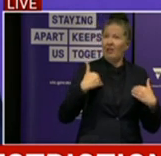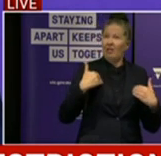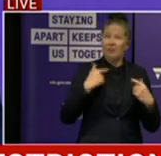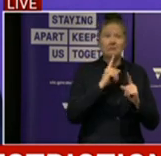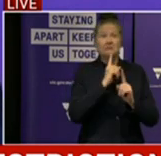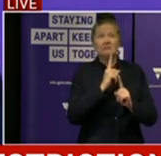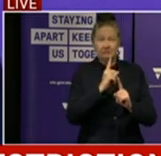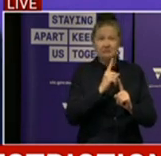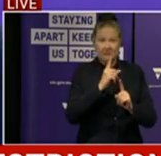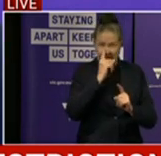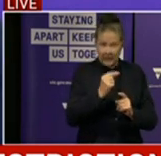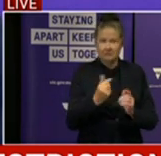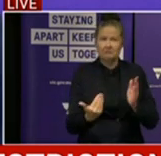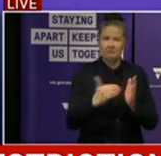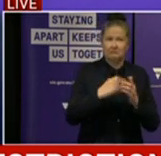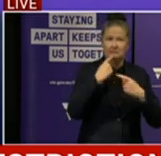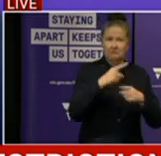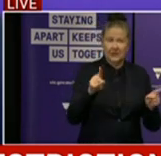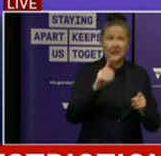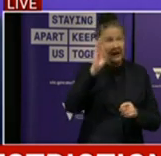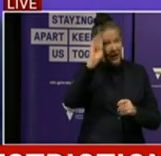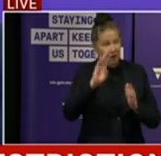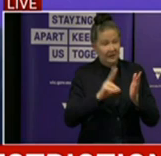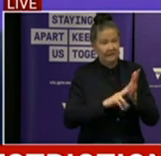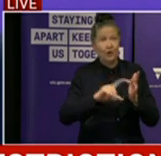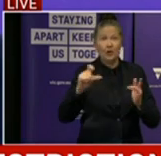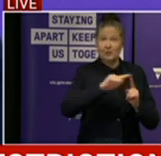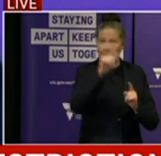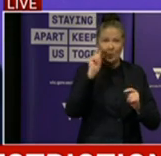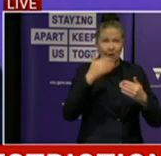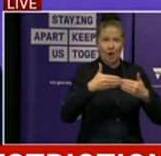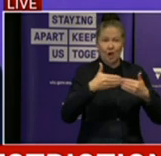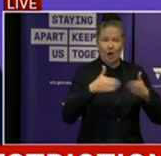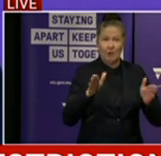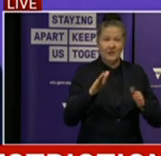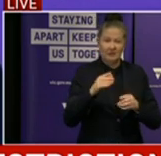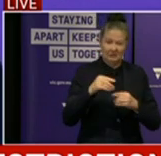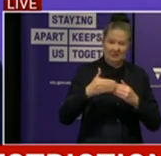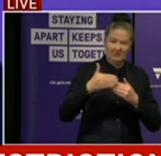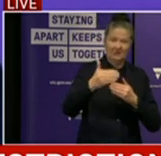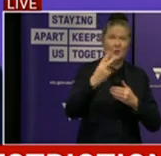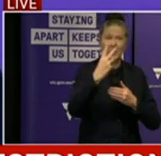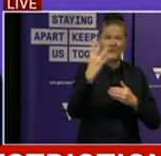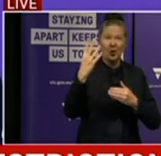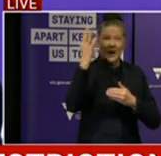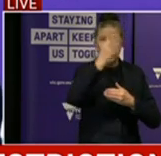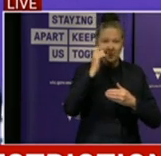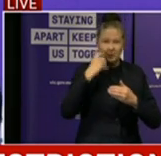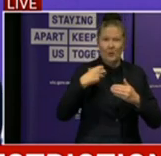today, and regional Victoria will be opening up in just the next 24 hours or so. It is